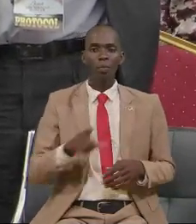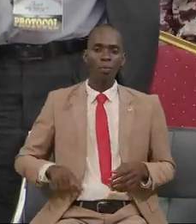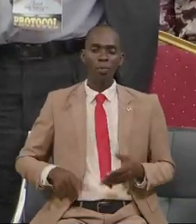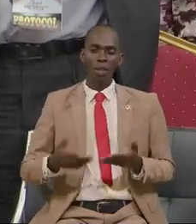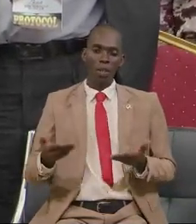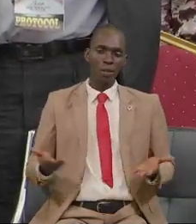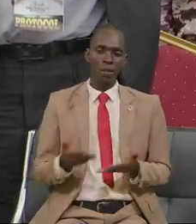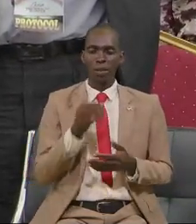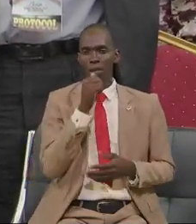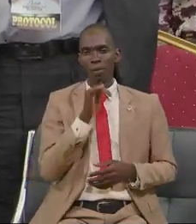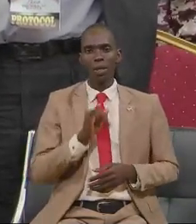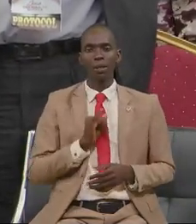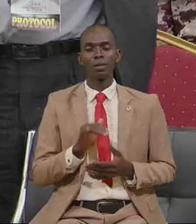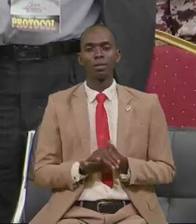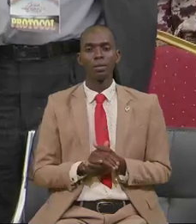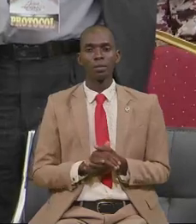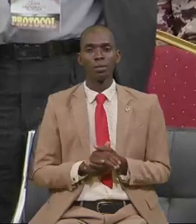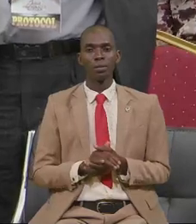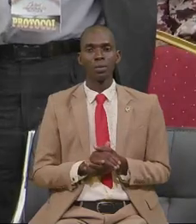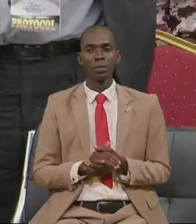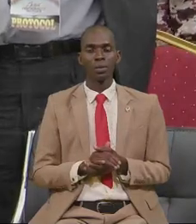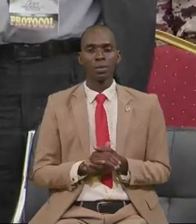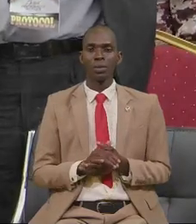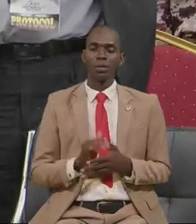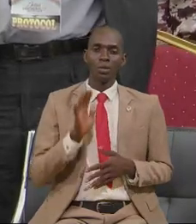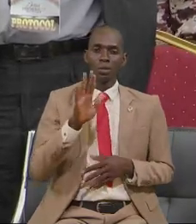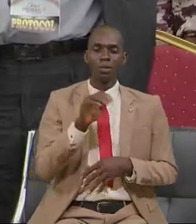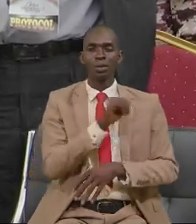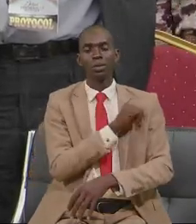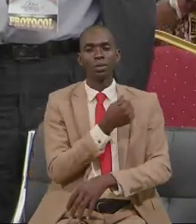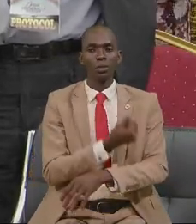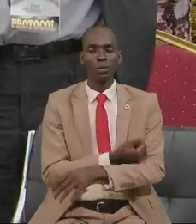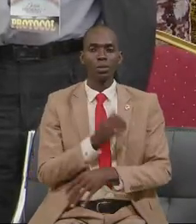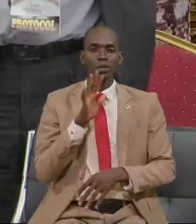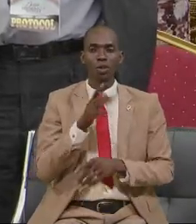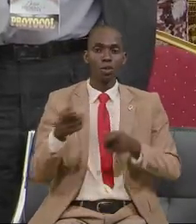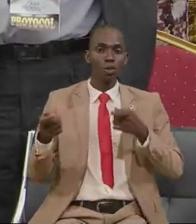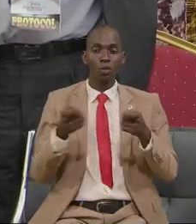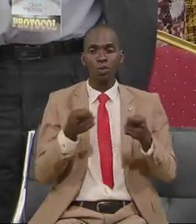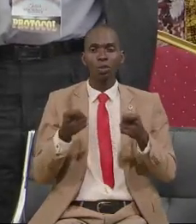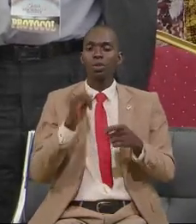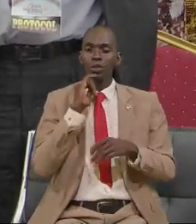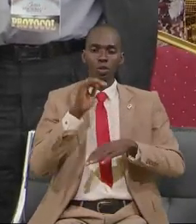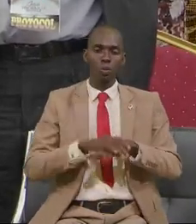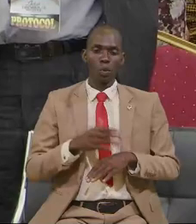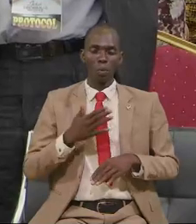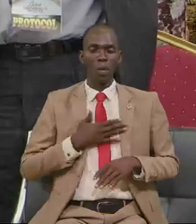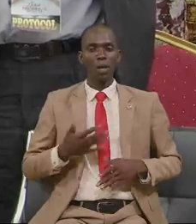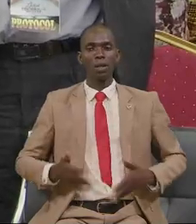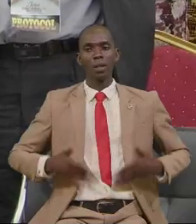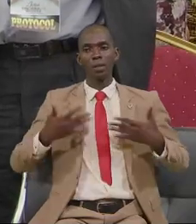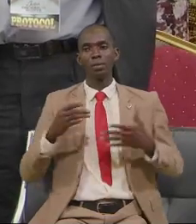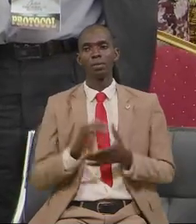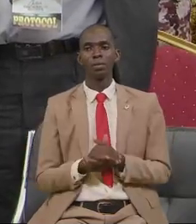I. Your authority, your control is upon my life.